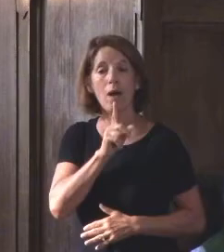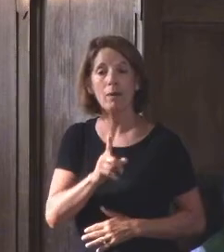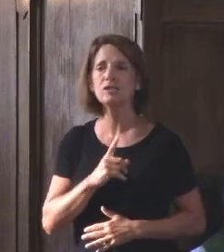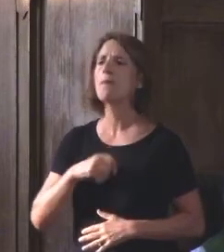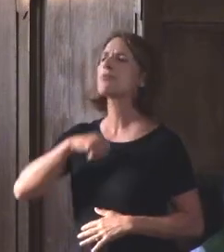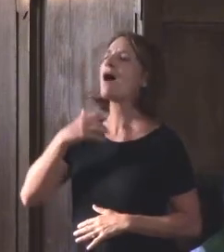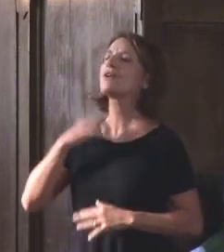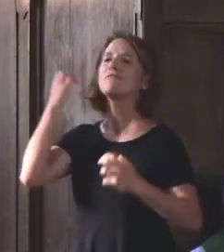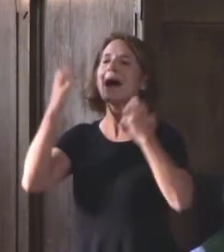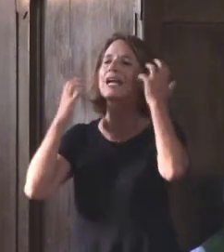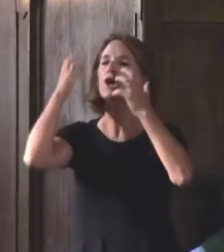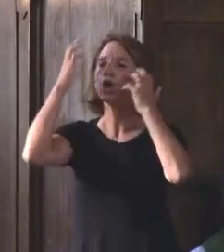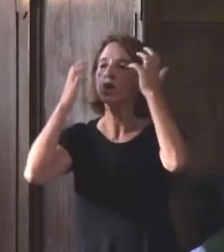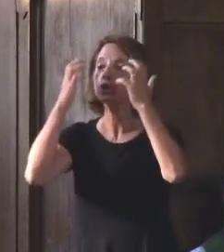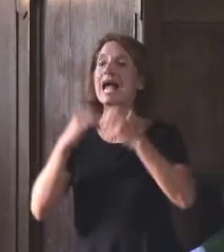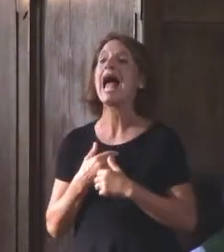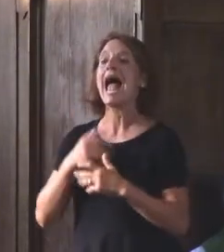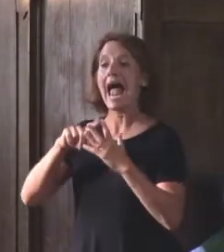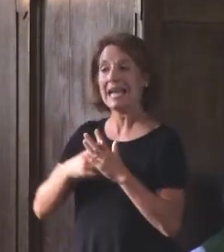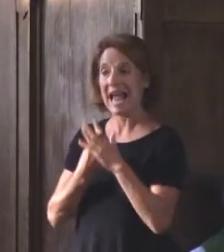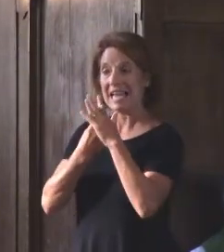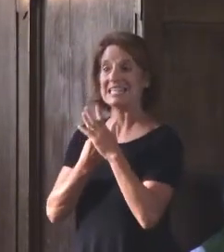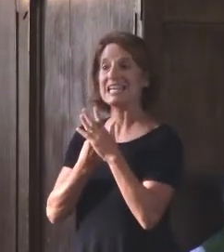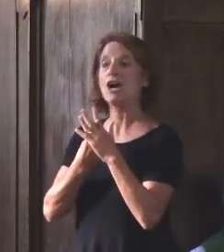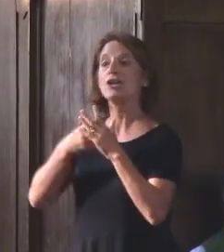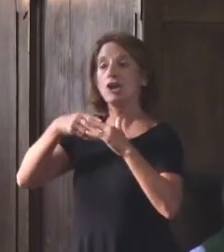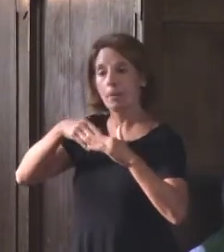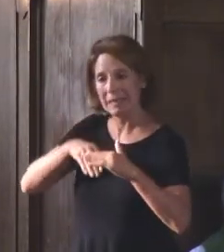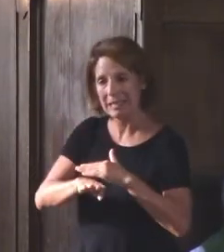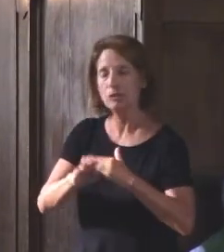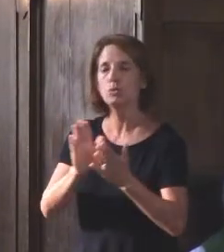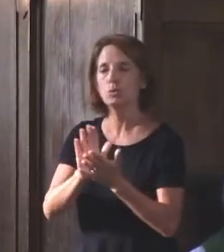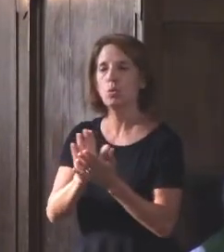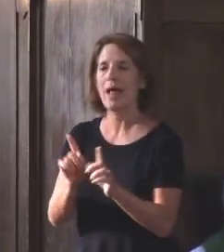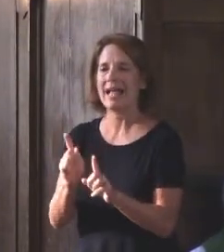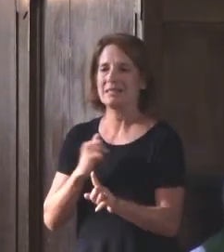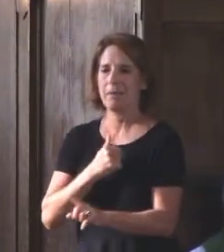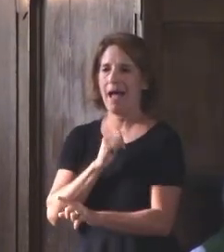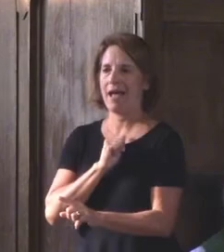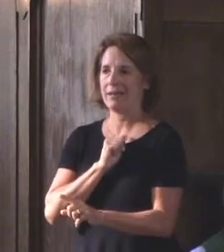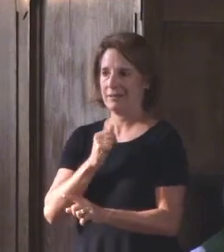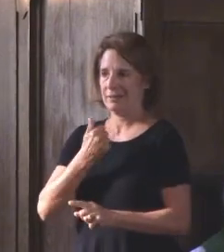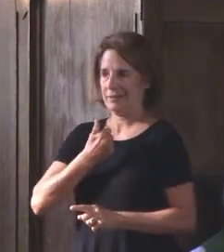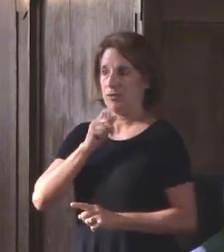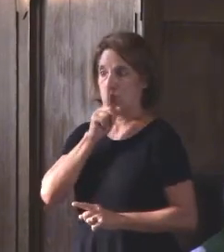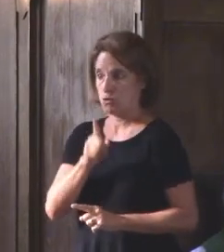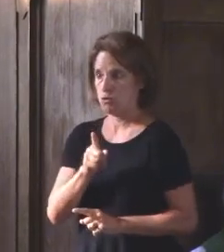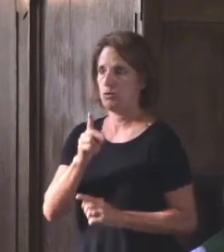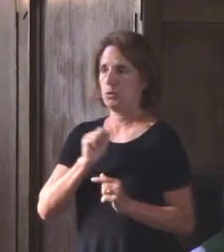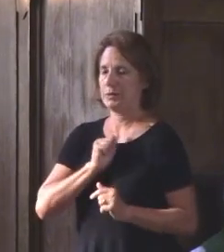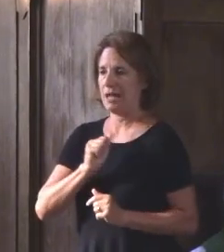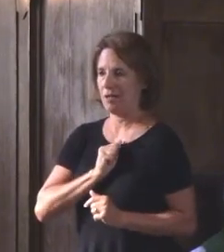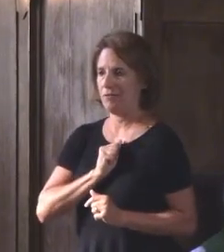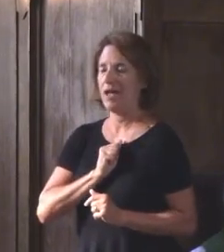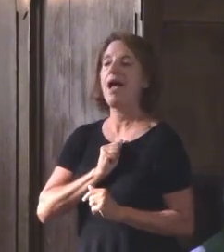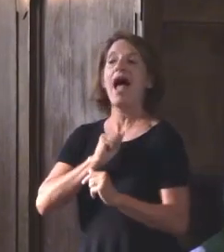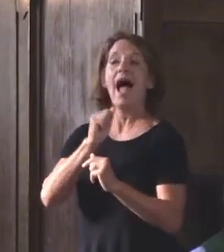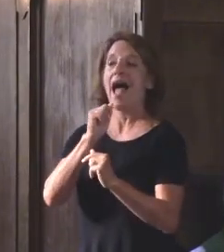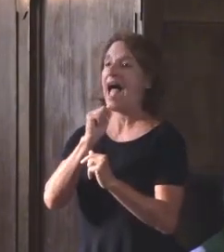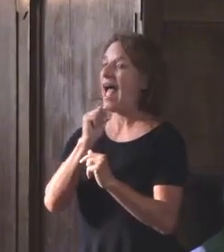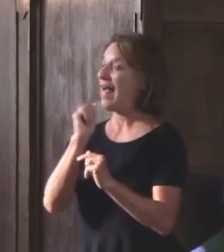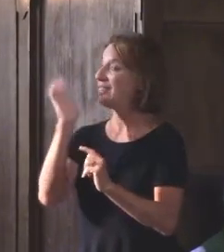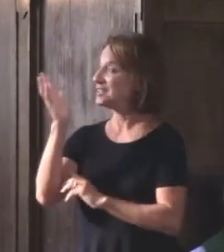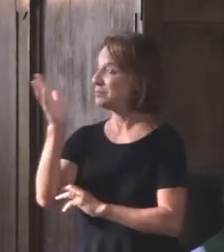curls, and I started coming to school as my authentic self." And the speech went on like this from beginning to end. He never